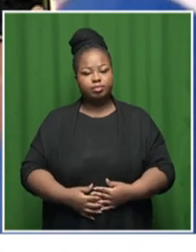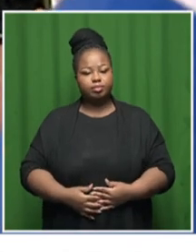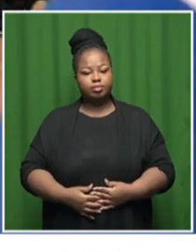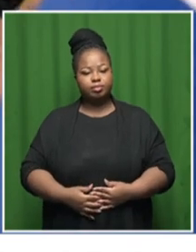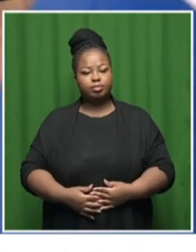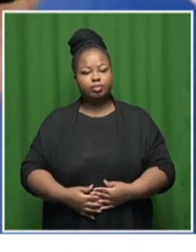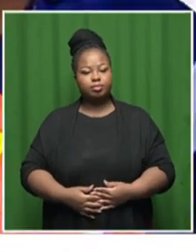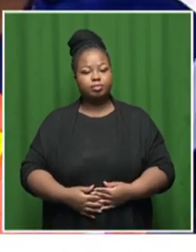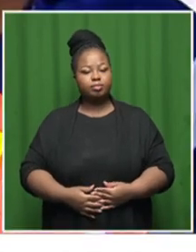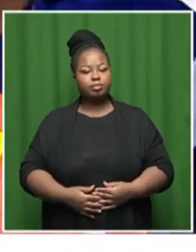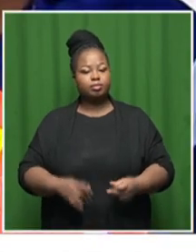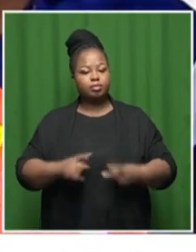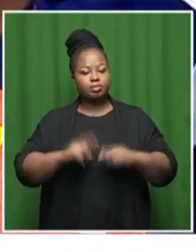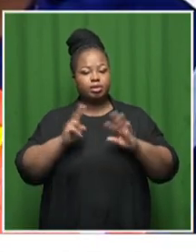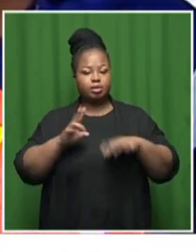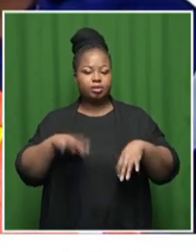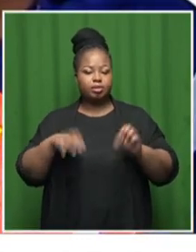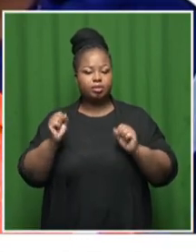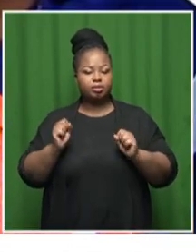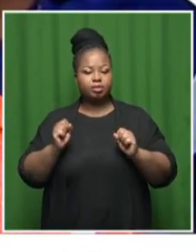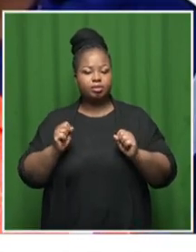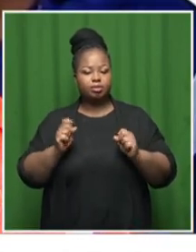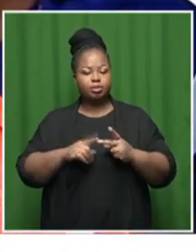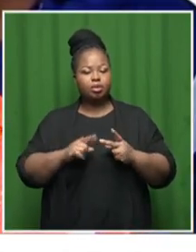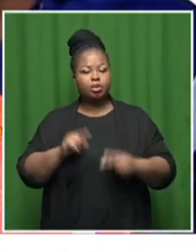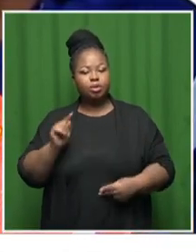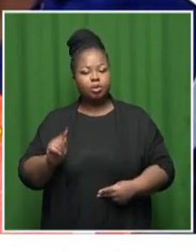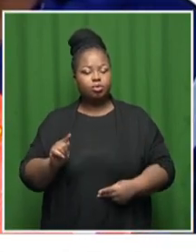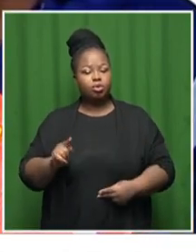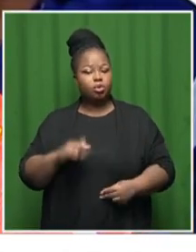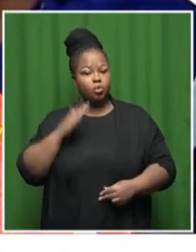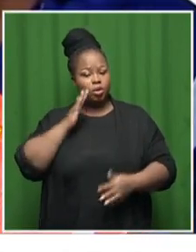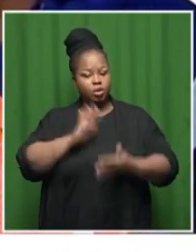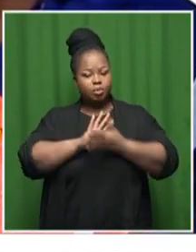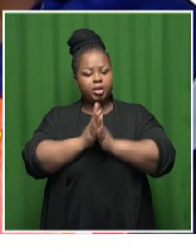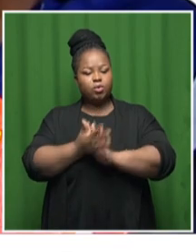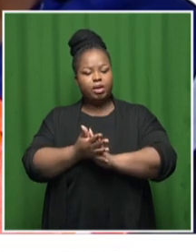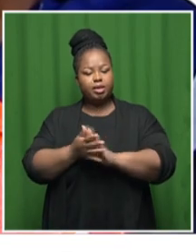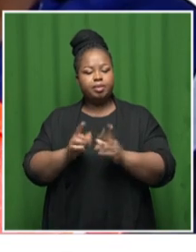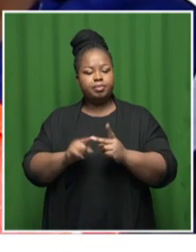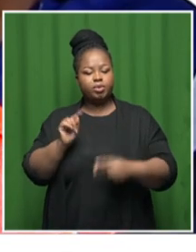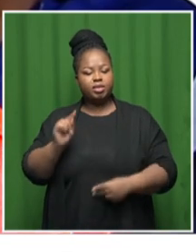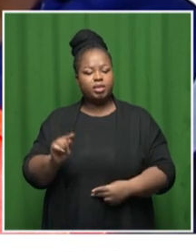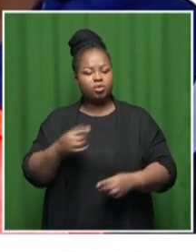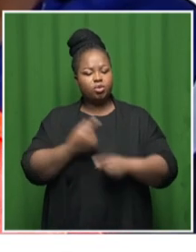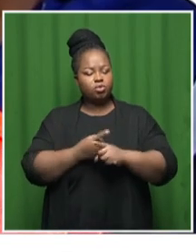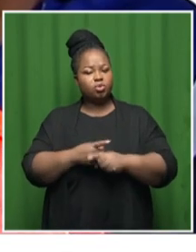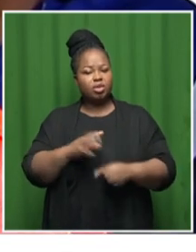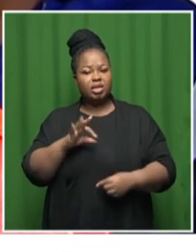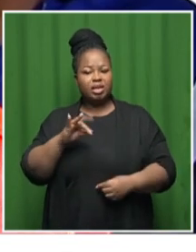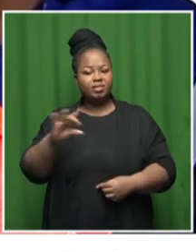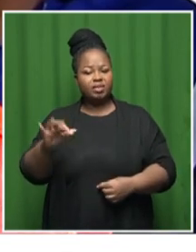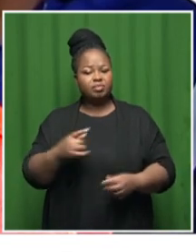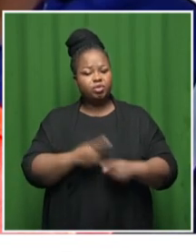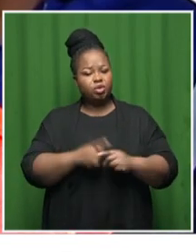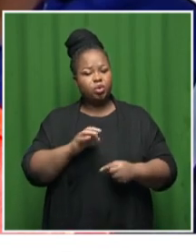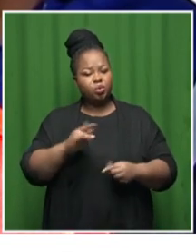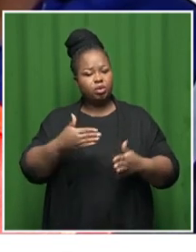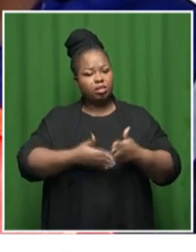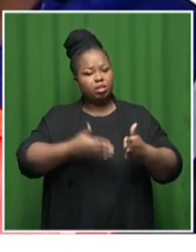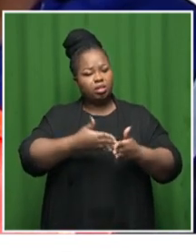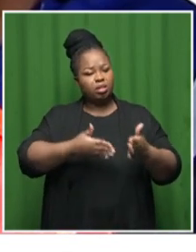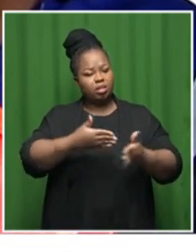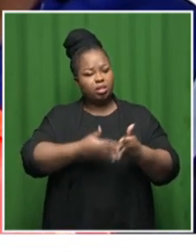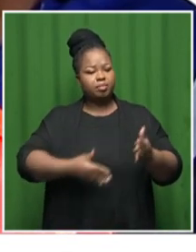Cables were cut during load shedding. So when you have that kind of damage, it inevitably damages the water supply to the residents in the